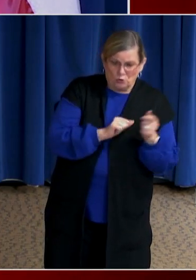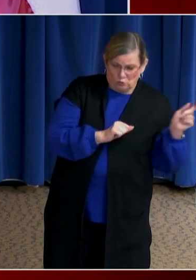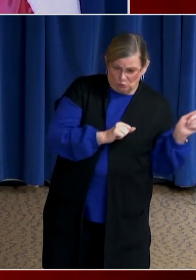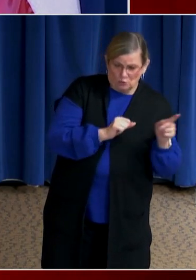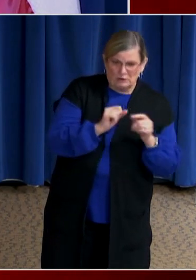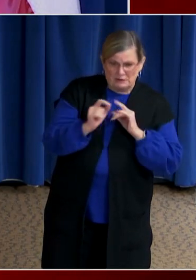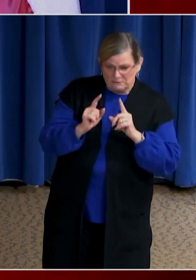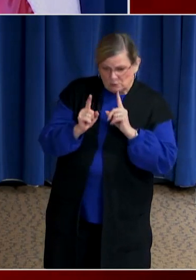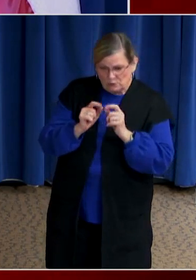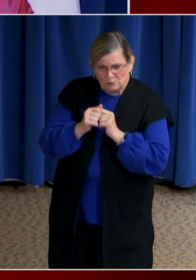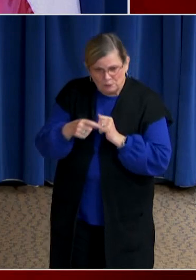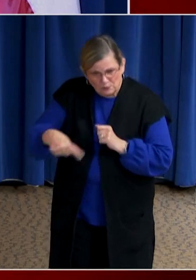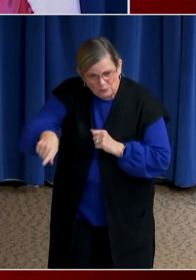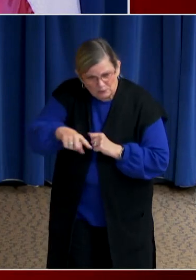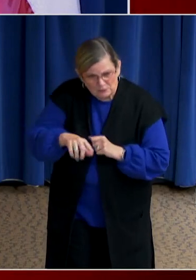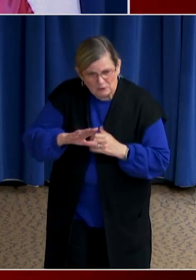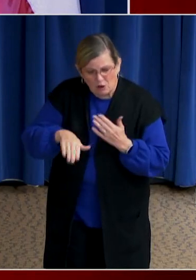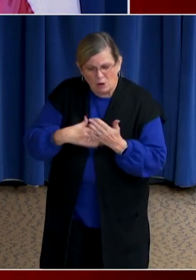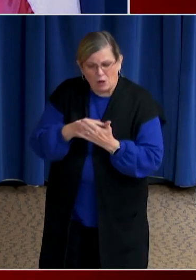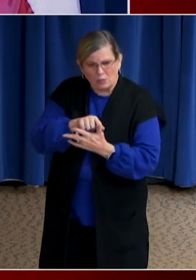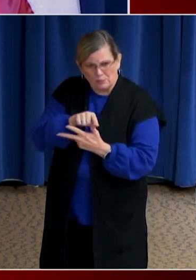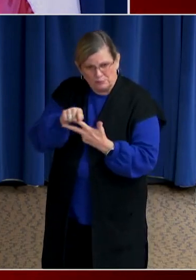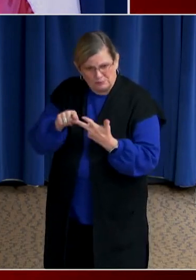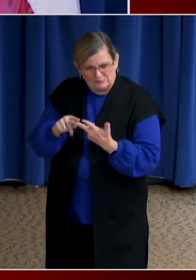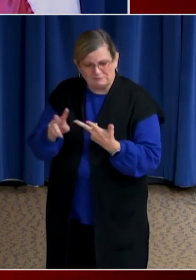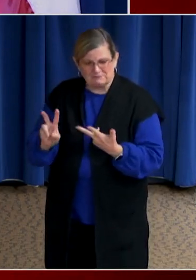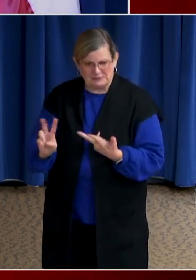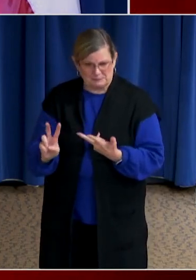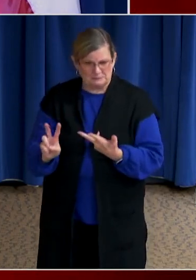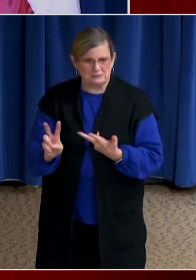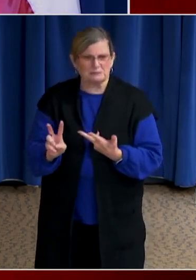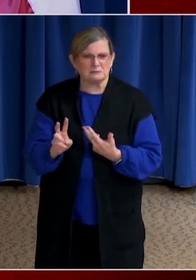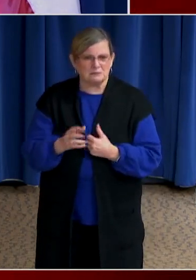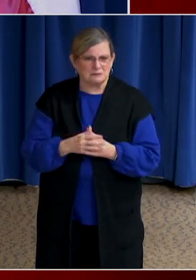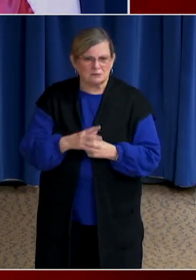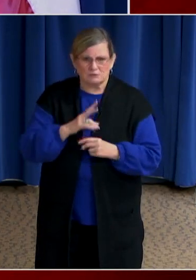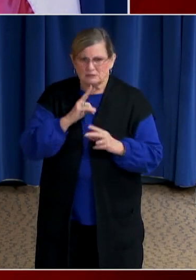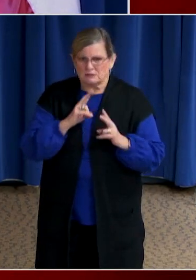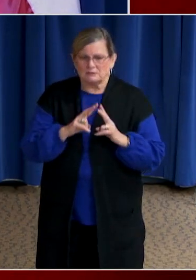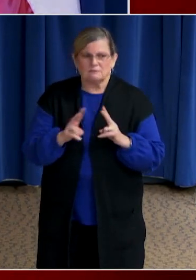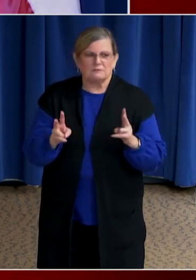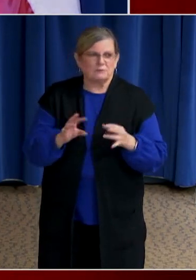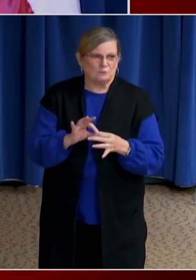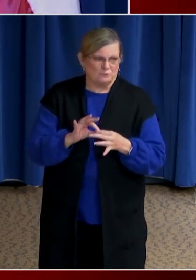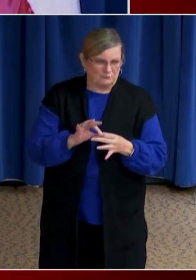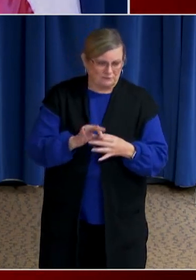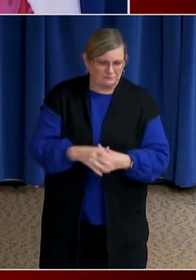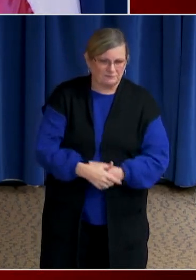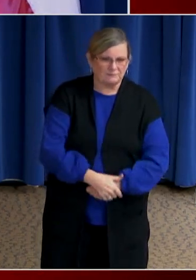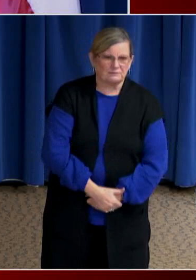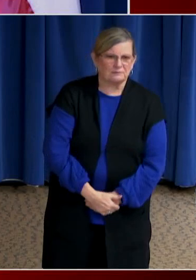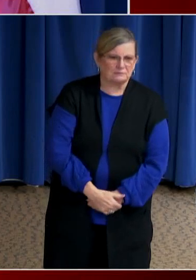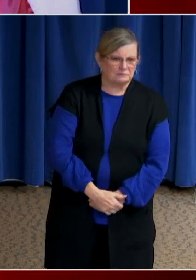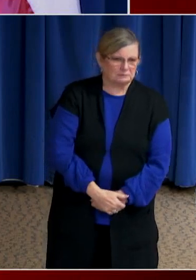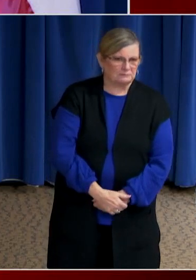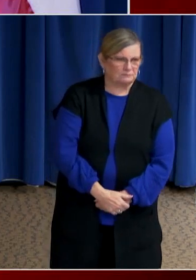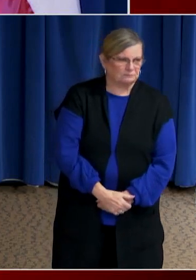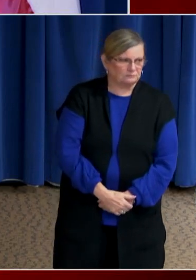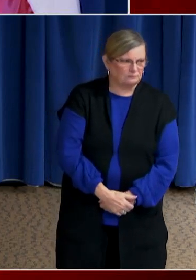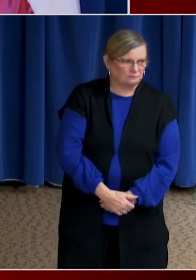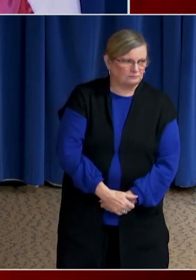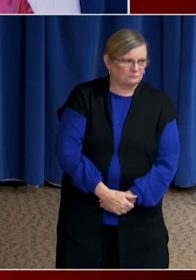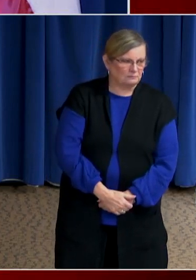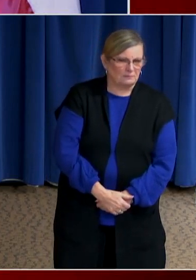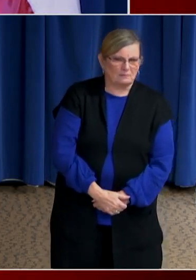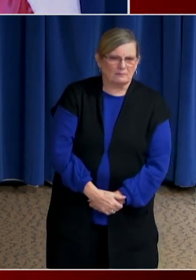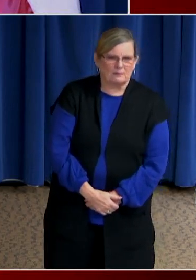interview the victims at the hospital. They've been very cooperative. Thank you. Yep. Chief, just real one quick question. Sorry about it. Keep coming back and forth. That's